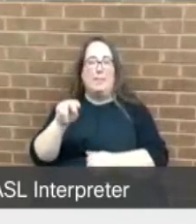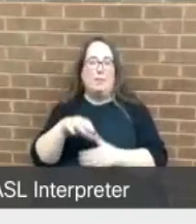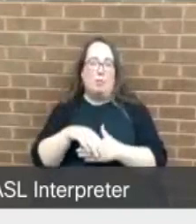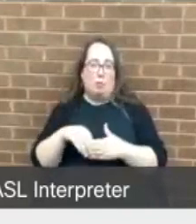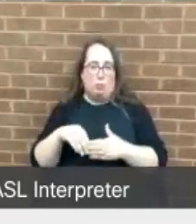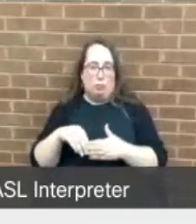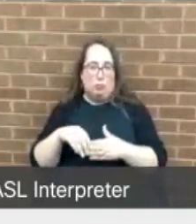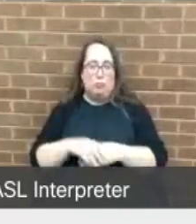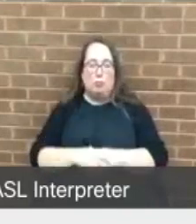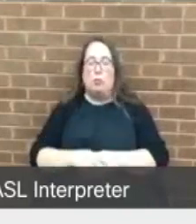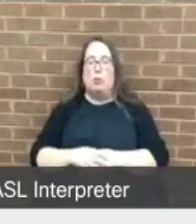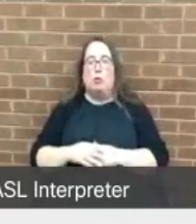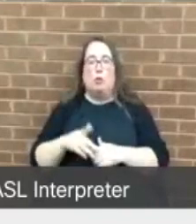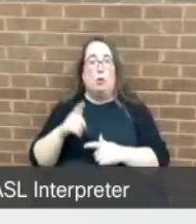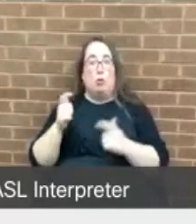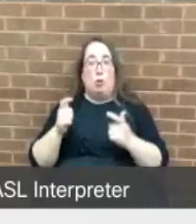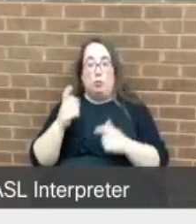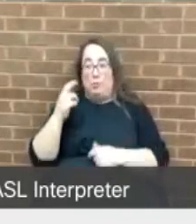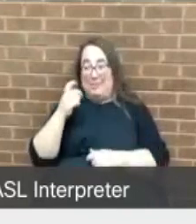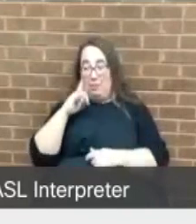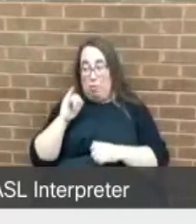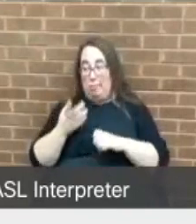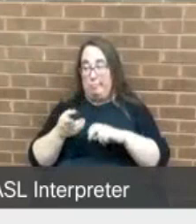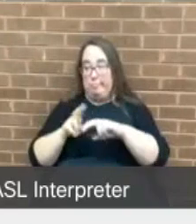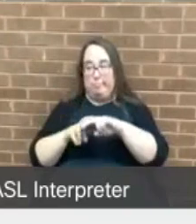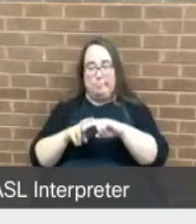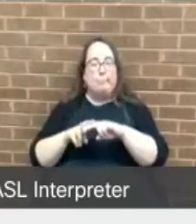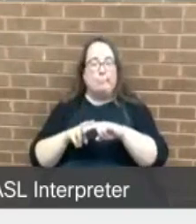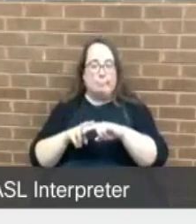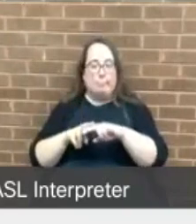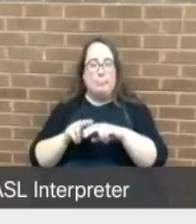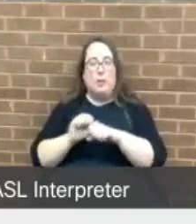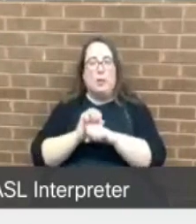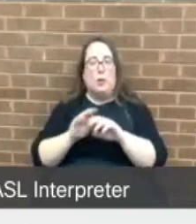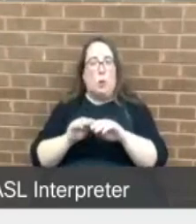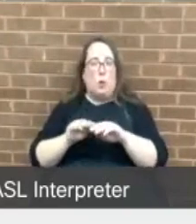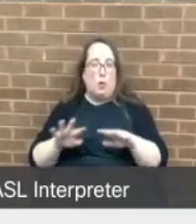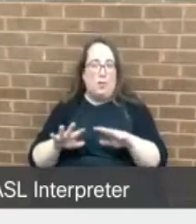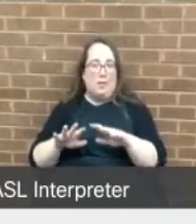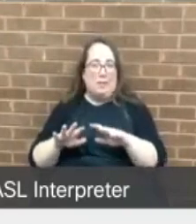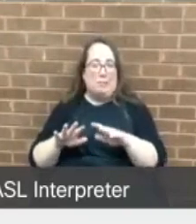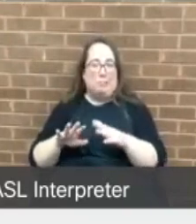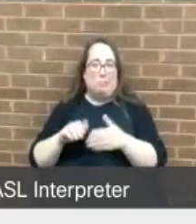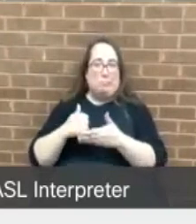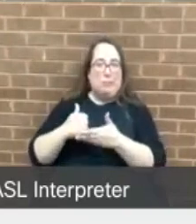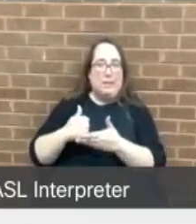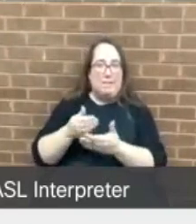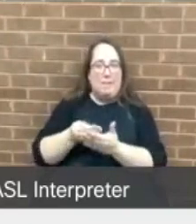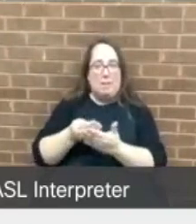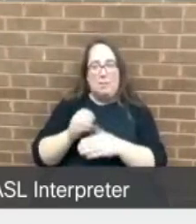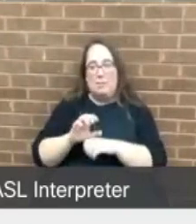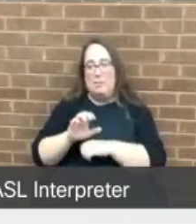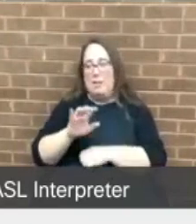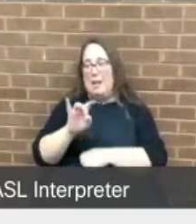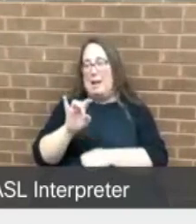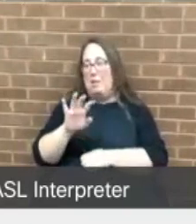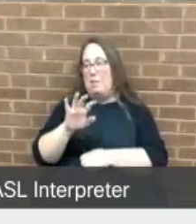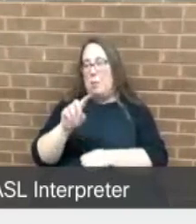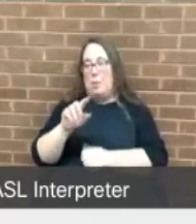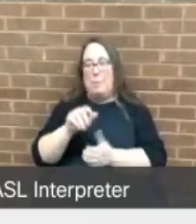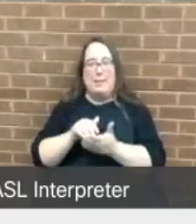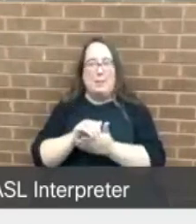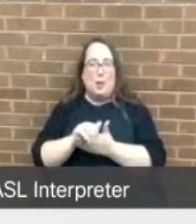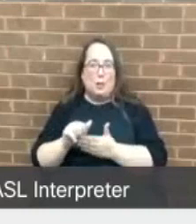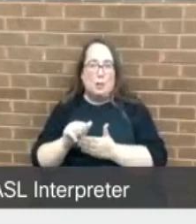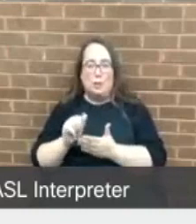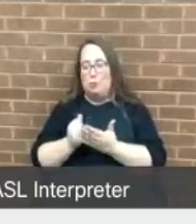billion. The largest drivers of this increase include an influx of COVID relief funds of about $841 million and